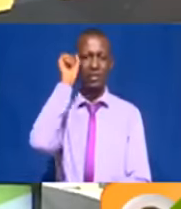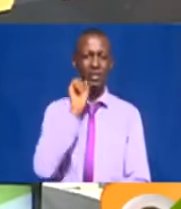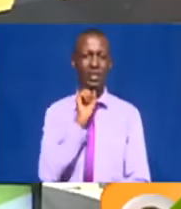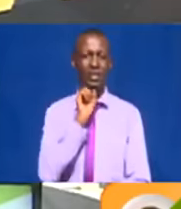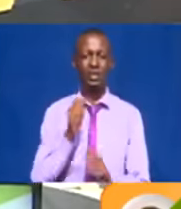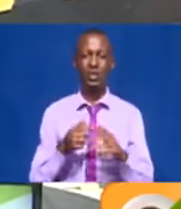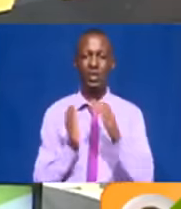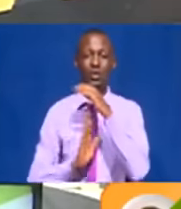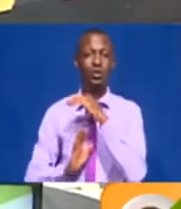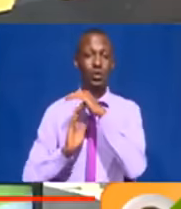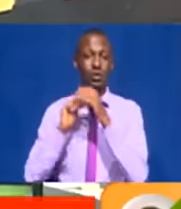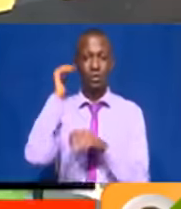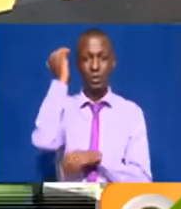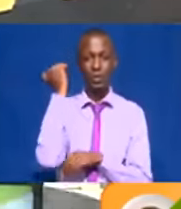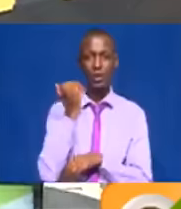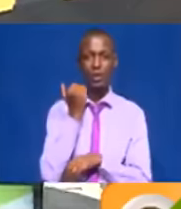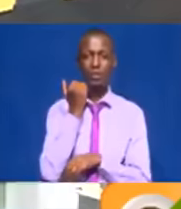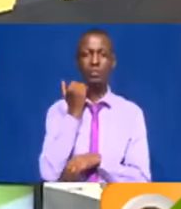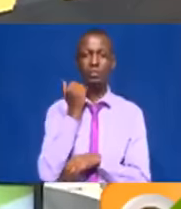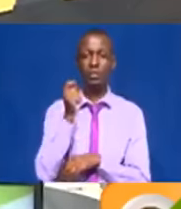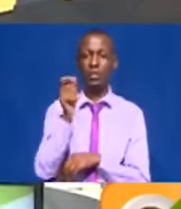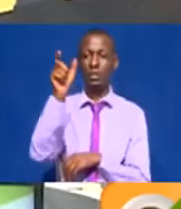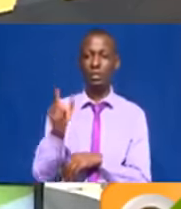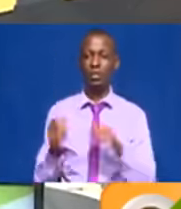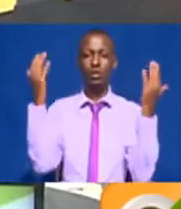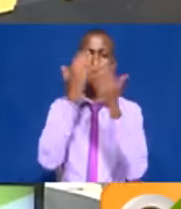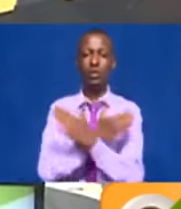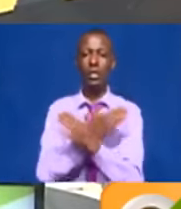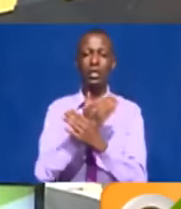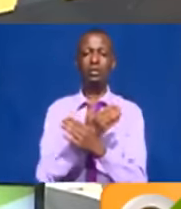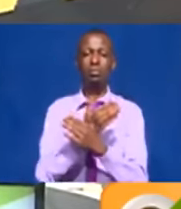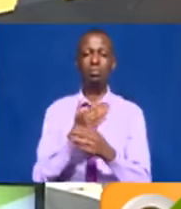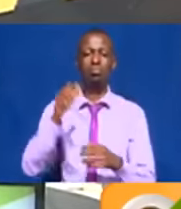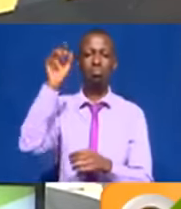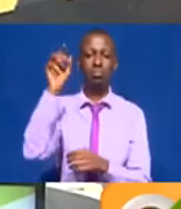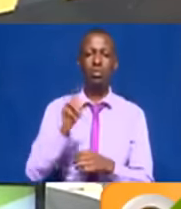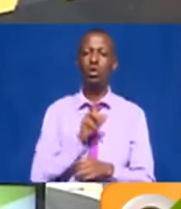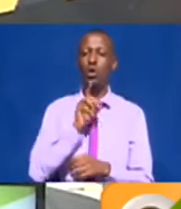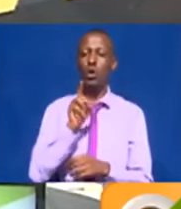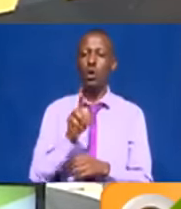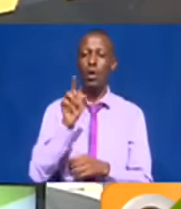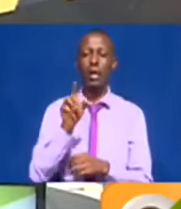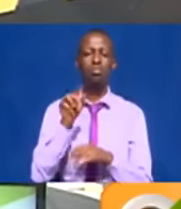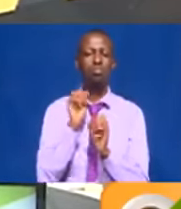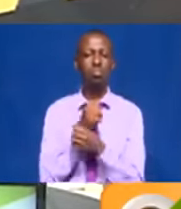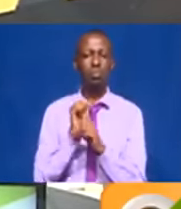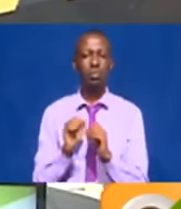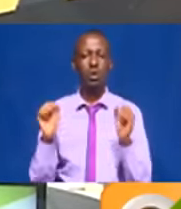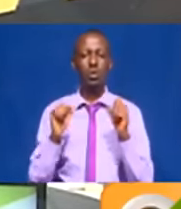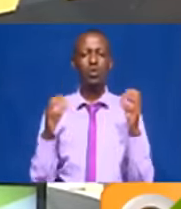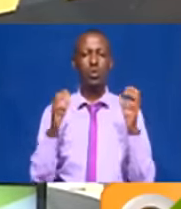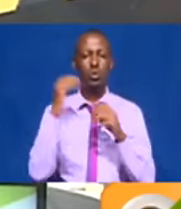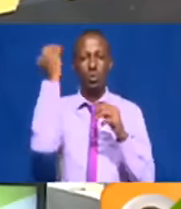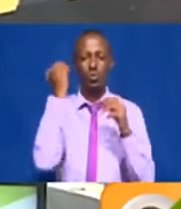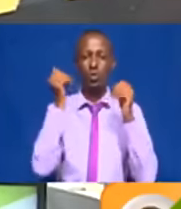now. We begin at the Supreme Court, where tonight judges have slapped advocate Ahmednasir Abdillahi and associates of his law firm with a